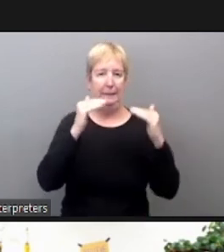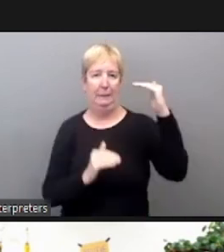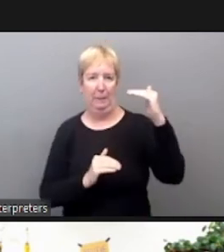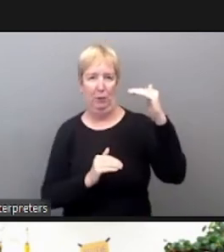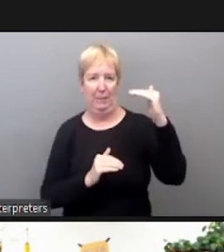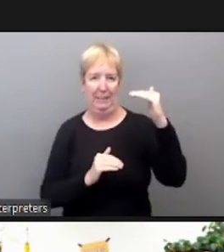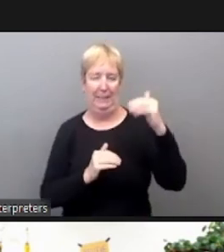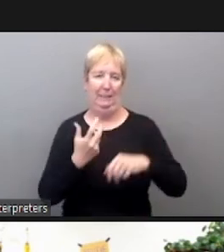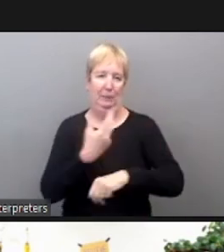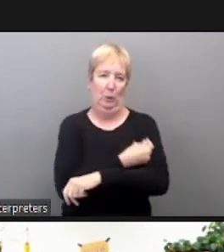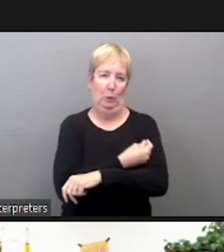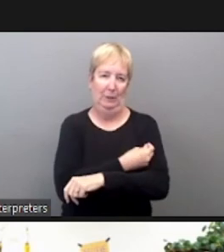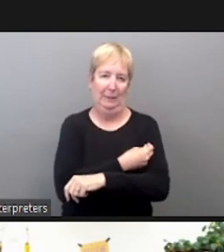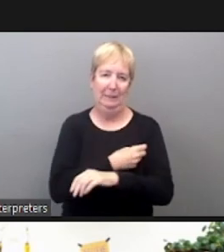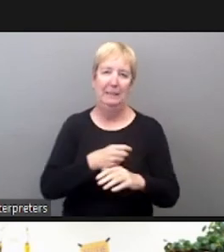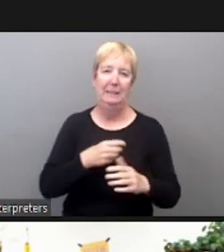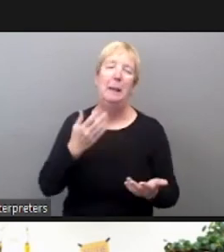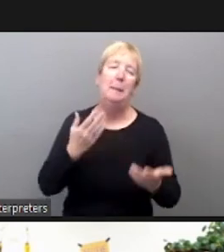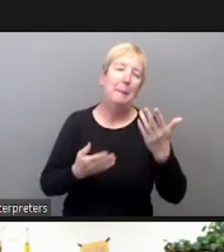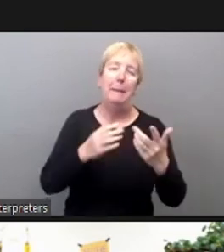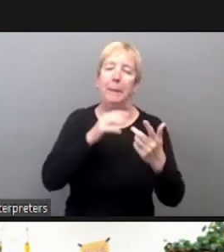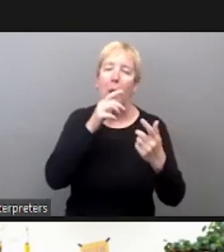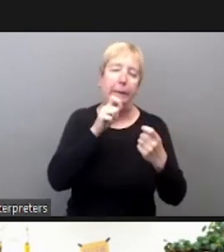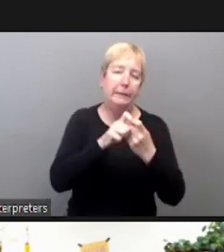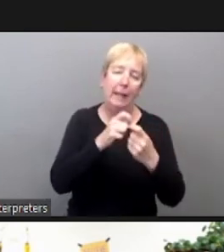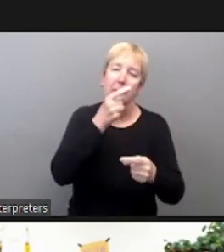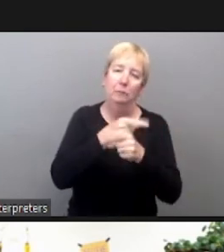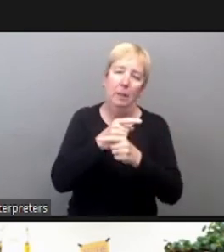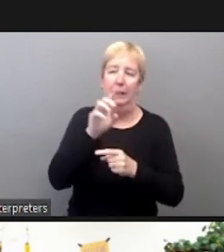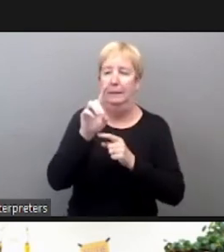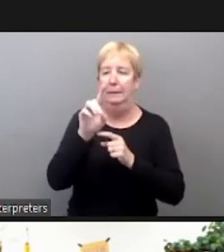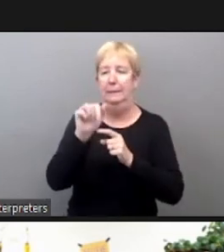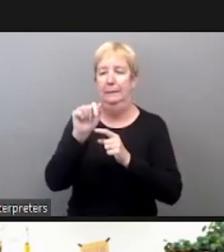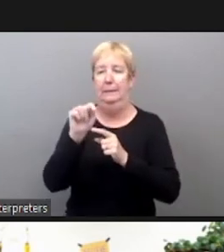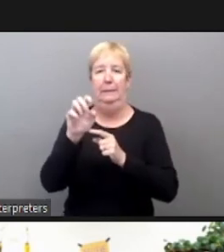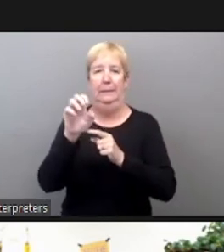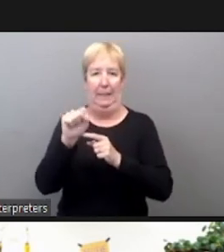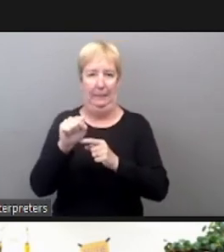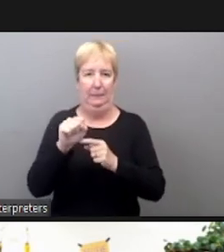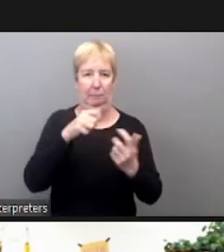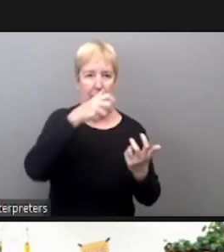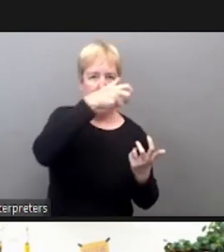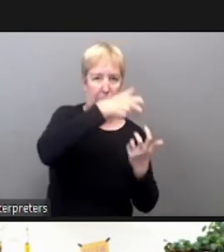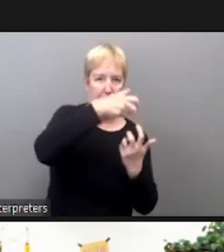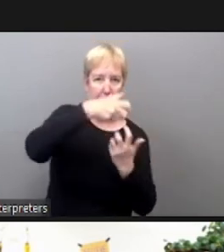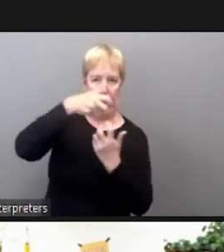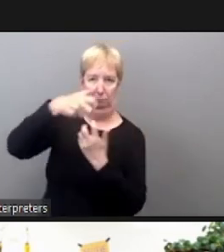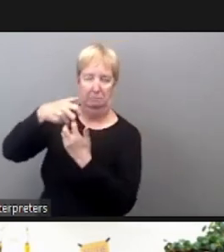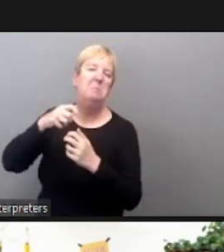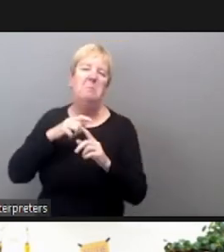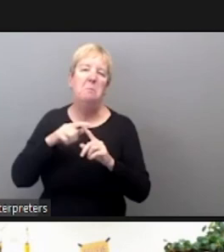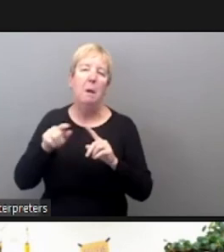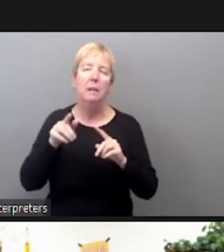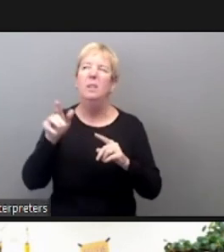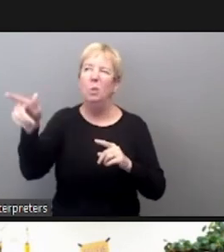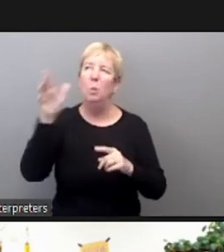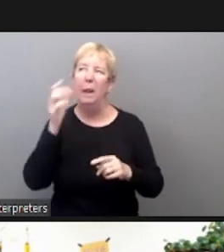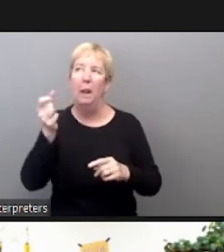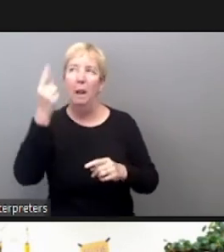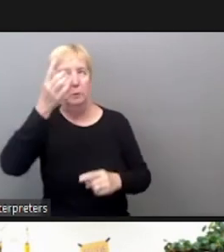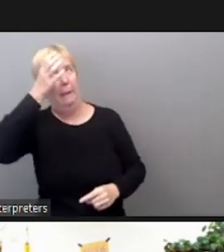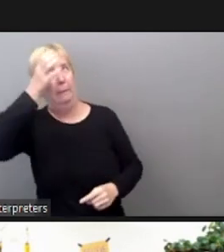the exact map date with the date of this, the actual numbers, but I think you'll get the idea here.